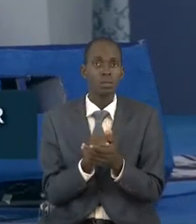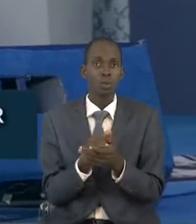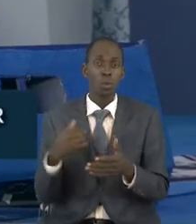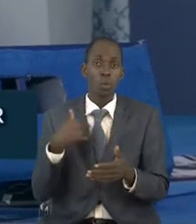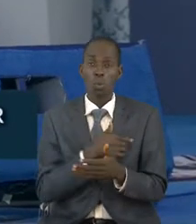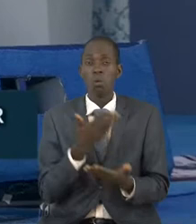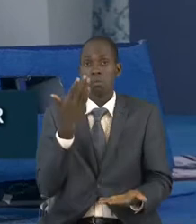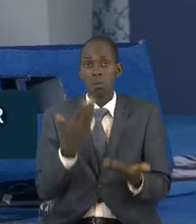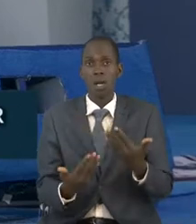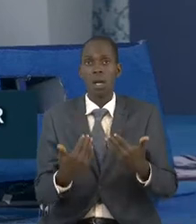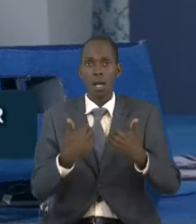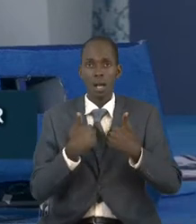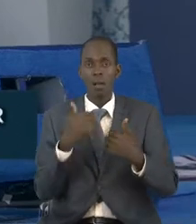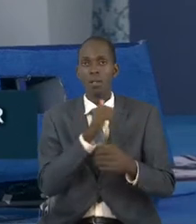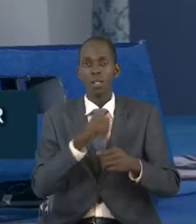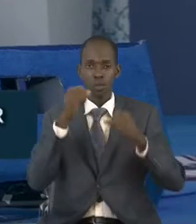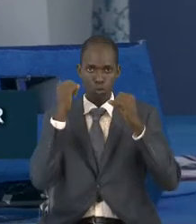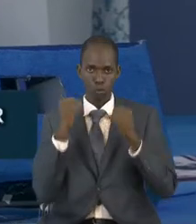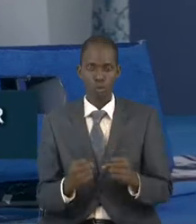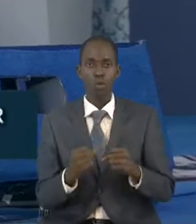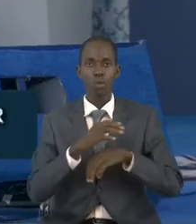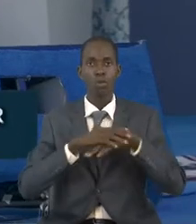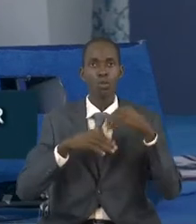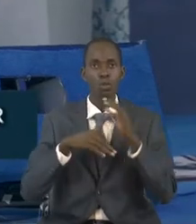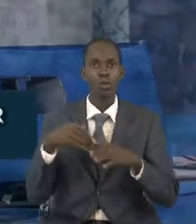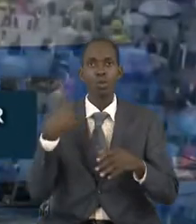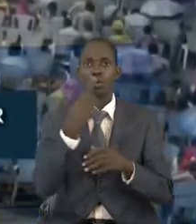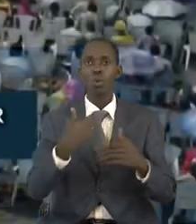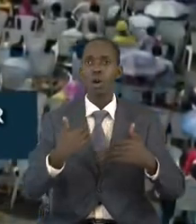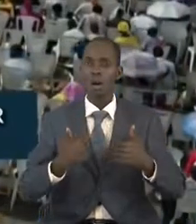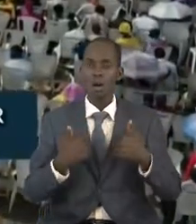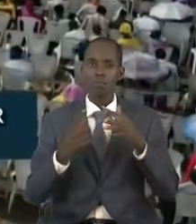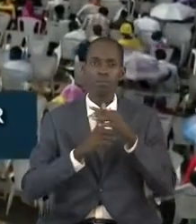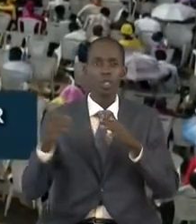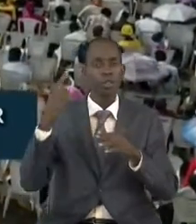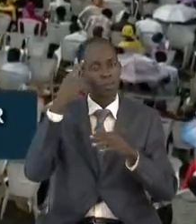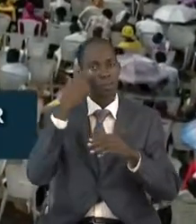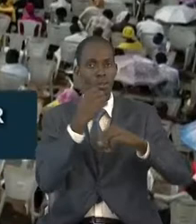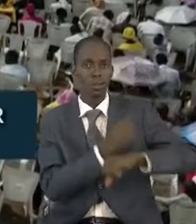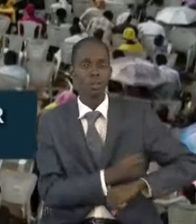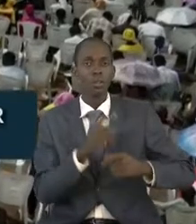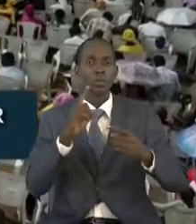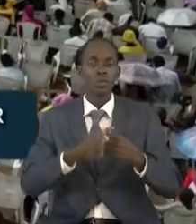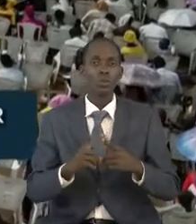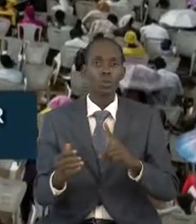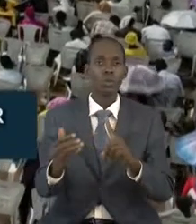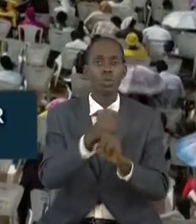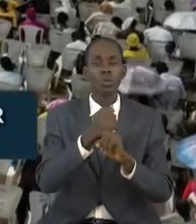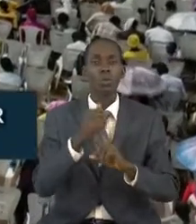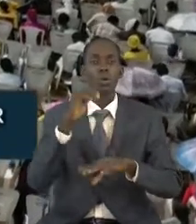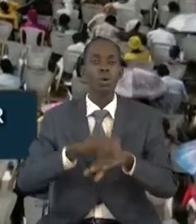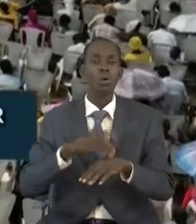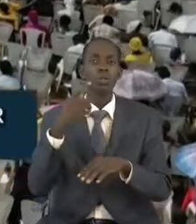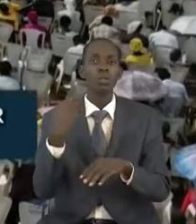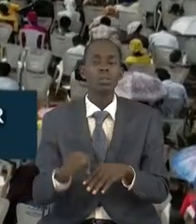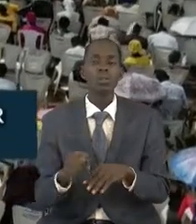we might have a strong consolation who are fledged for refuge to lay hold upon the hope